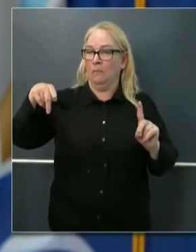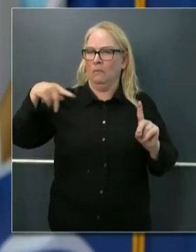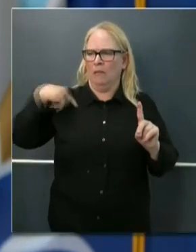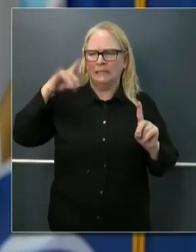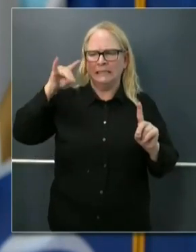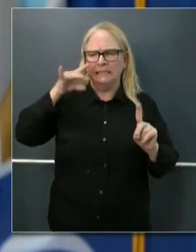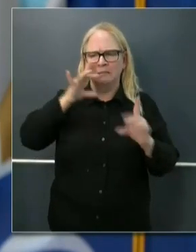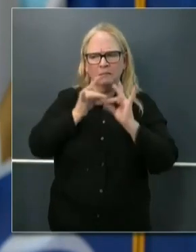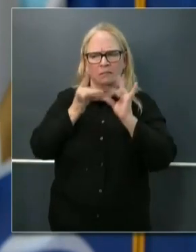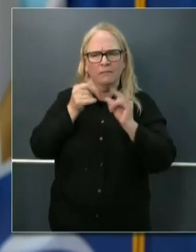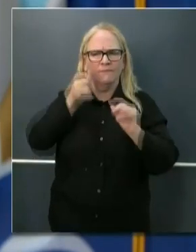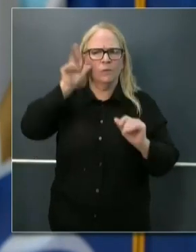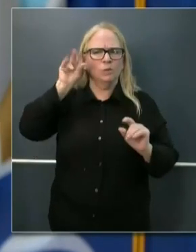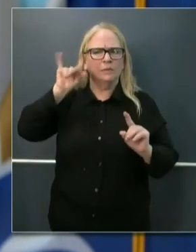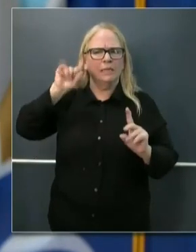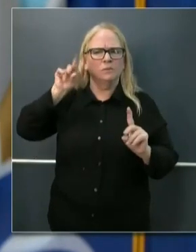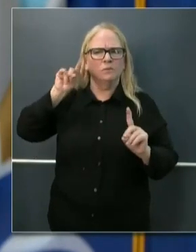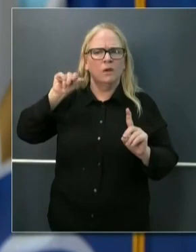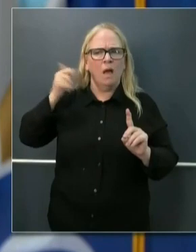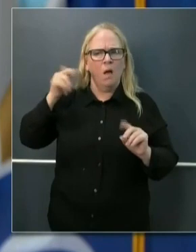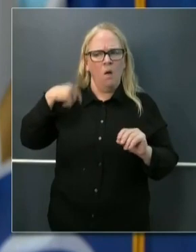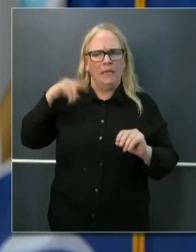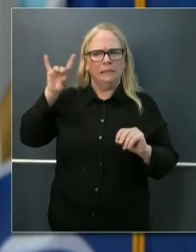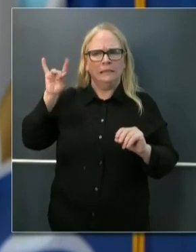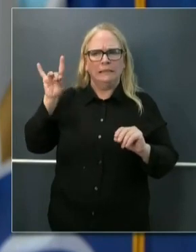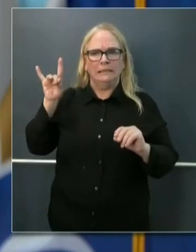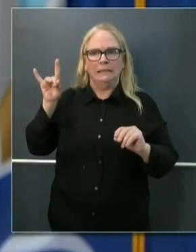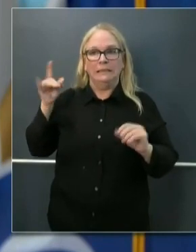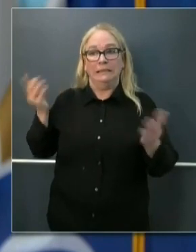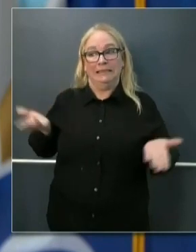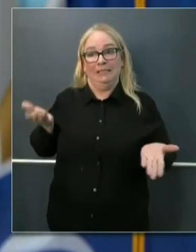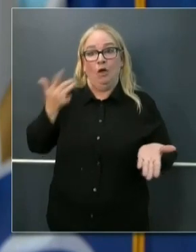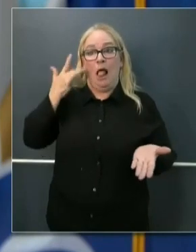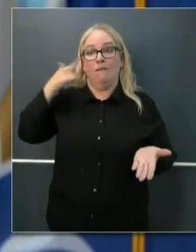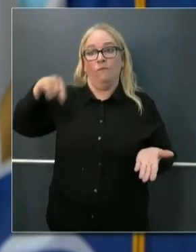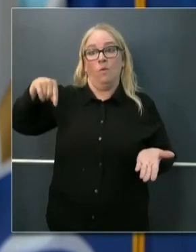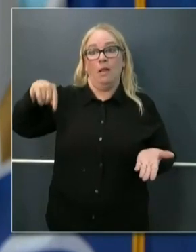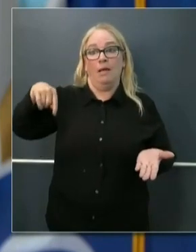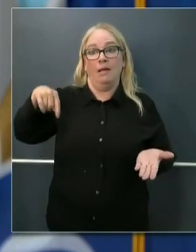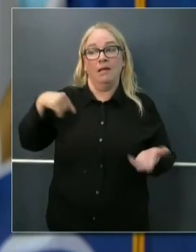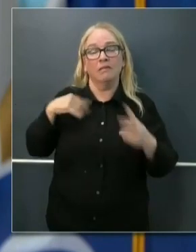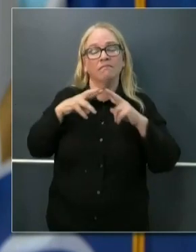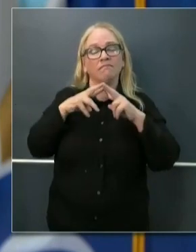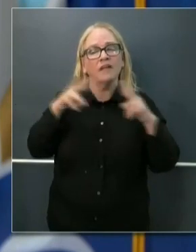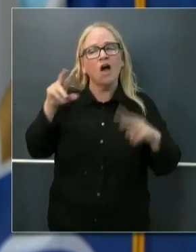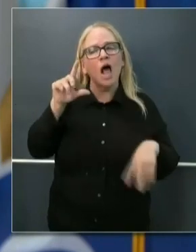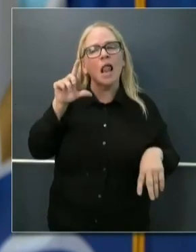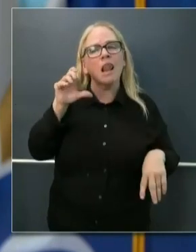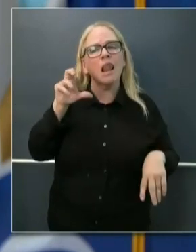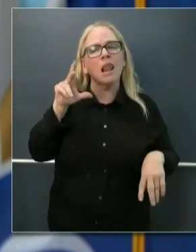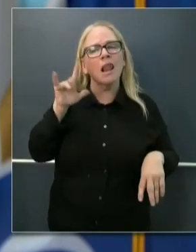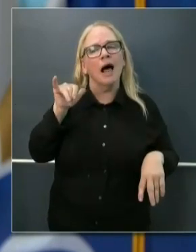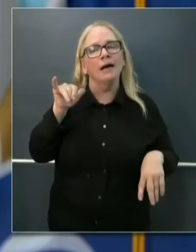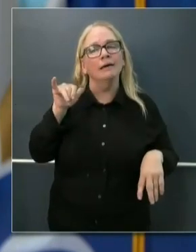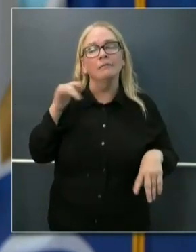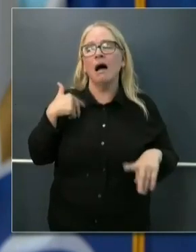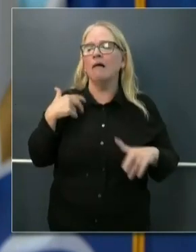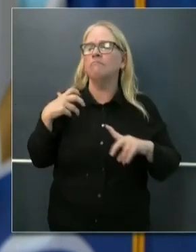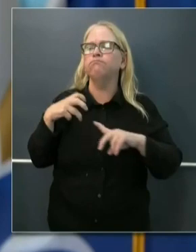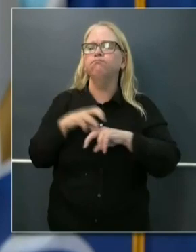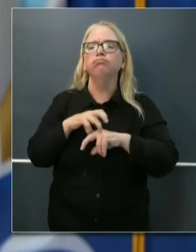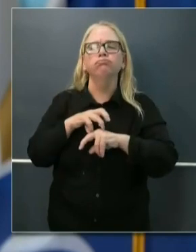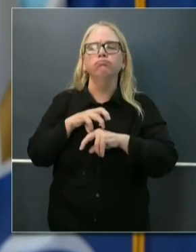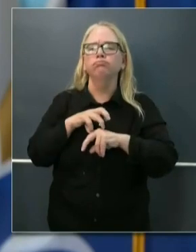said, this, it's a treasure trove, California. This is what we do best. And we provide platforms, but